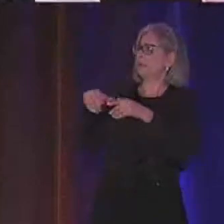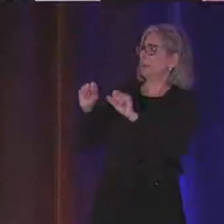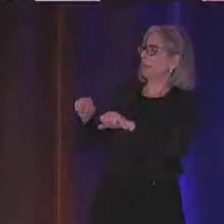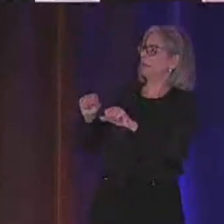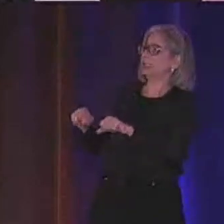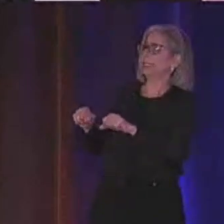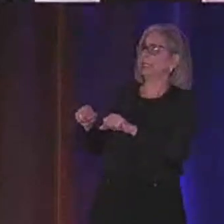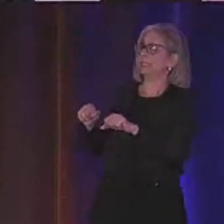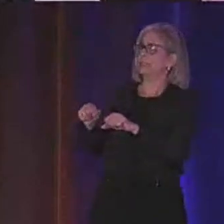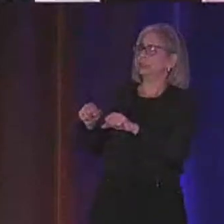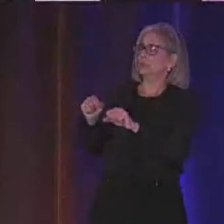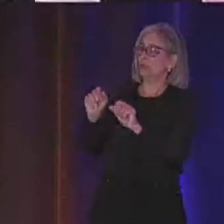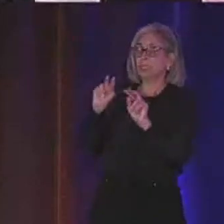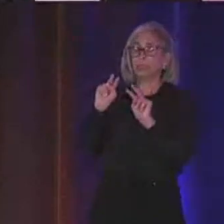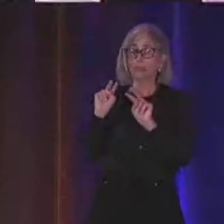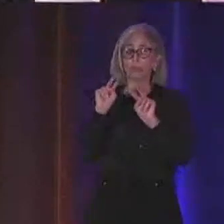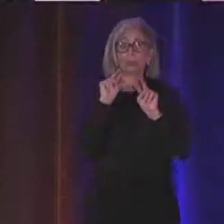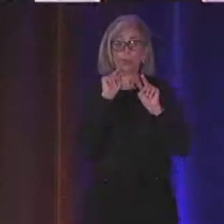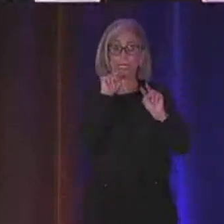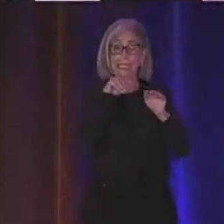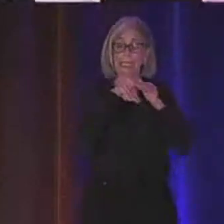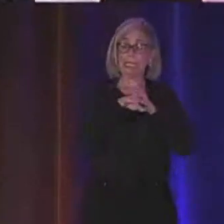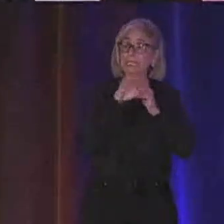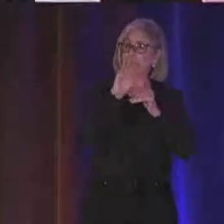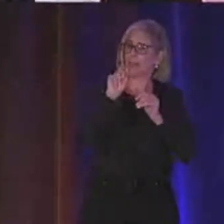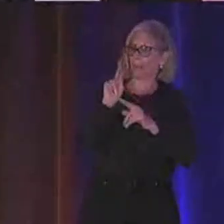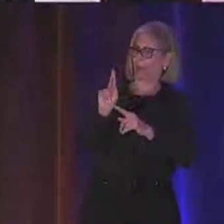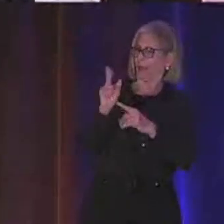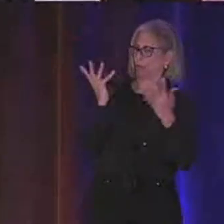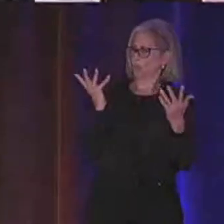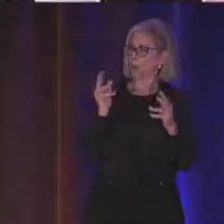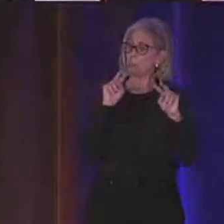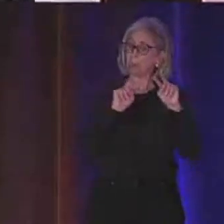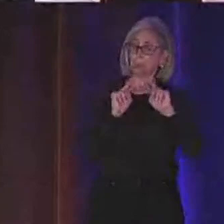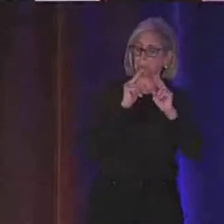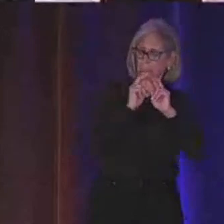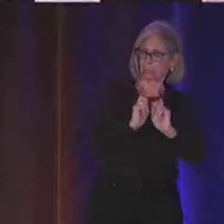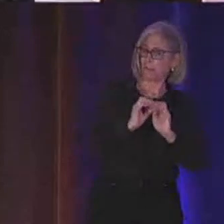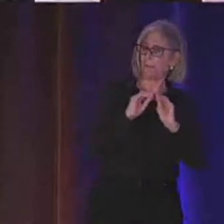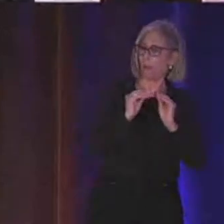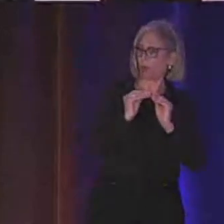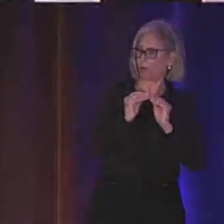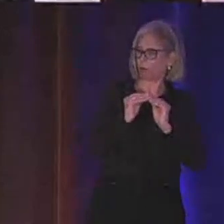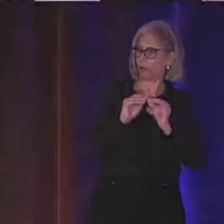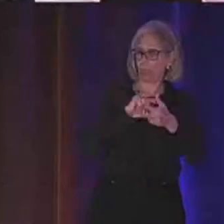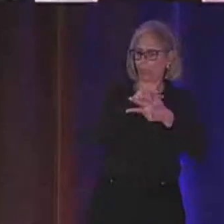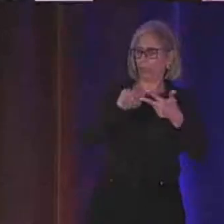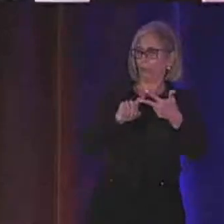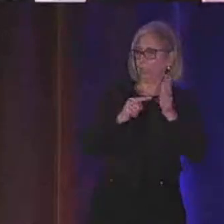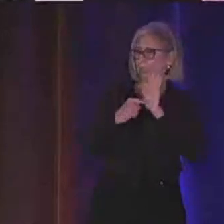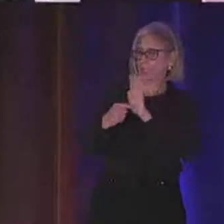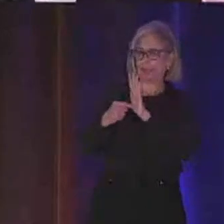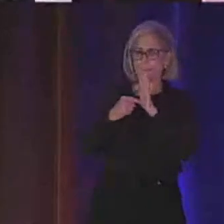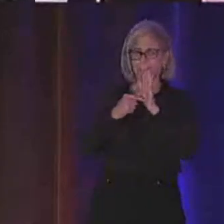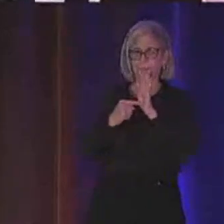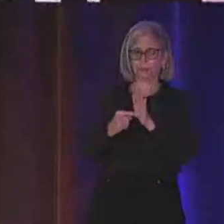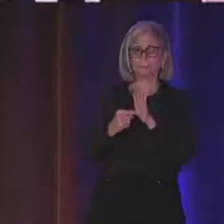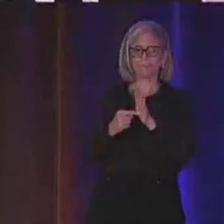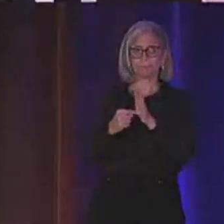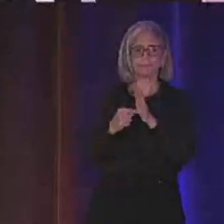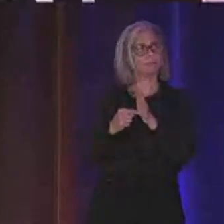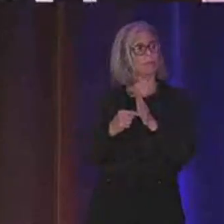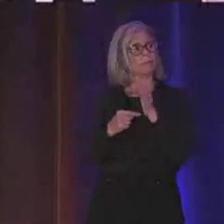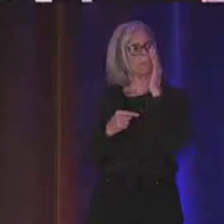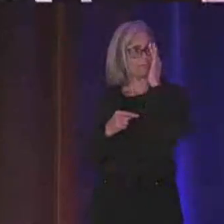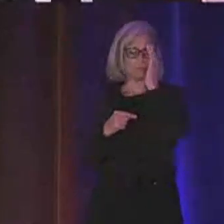peer into the buses, right, peer into the blocks? And so we have this Three.js example of points oscillating inside of